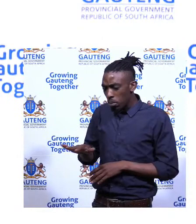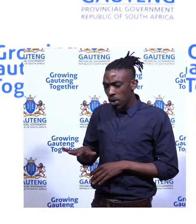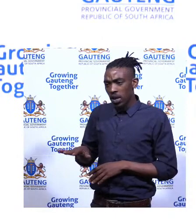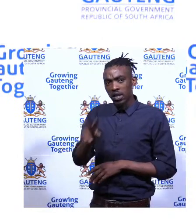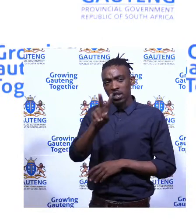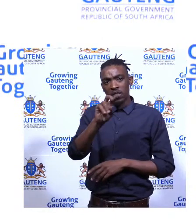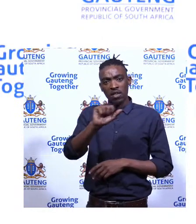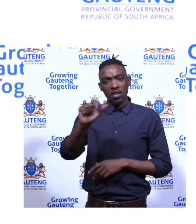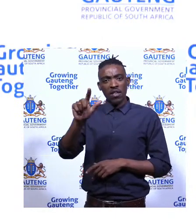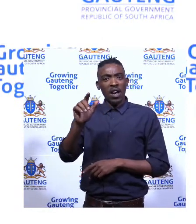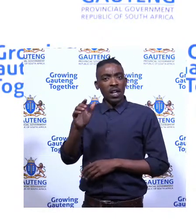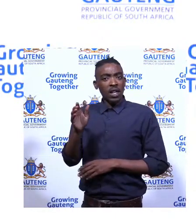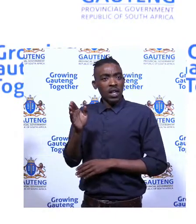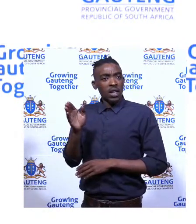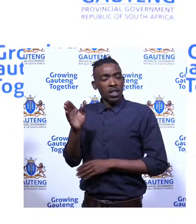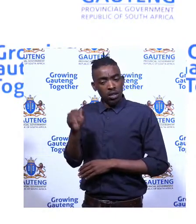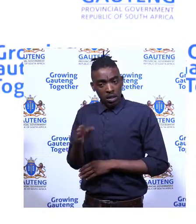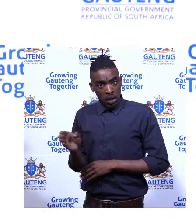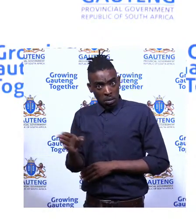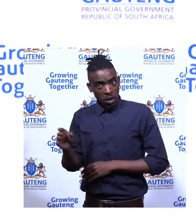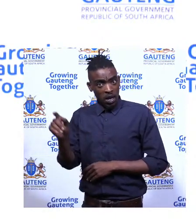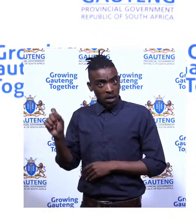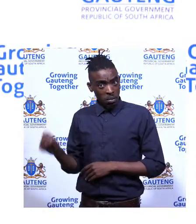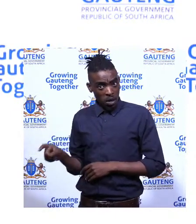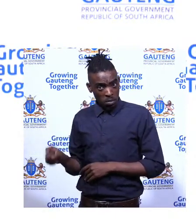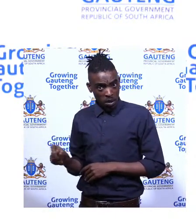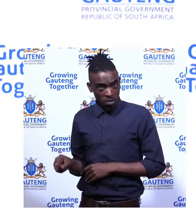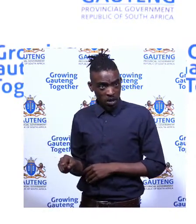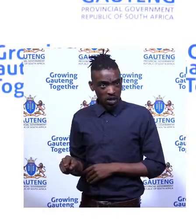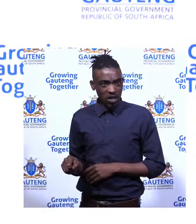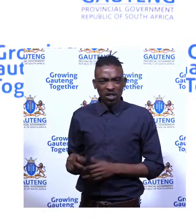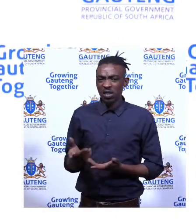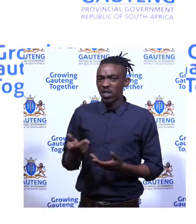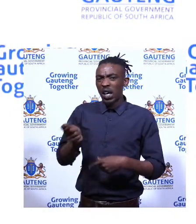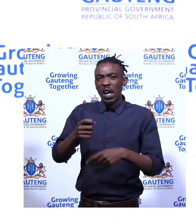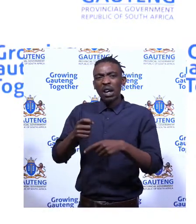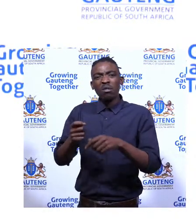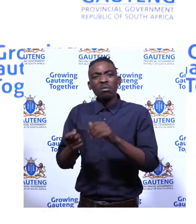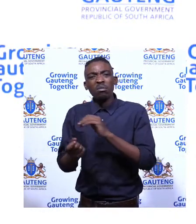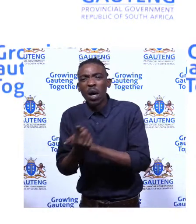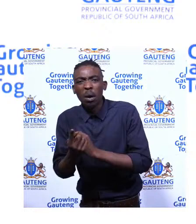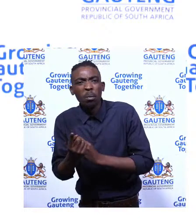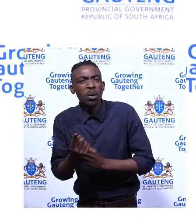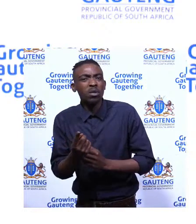of economic activity. Sometimes around the shopping malls, the